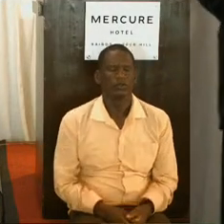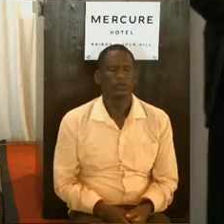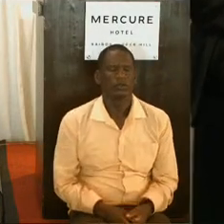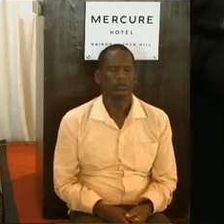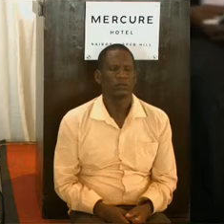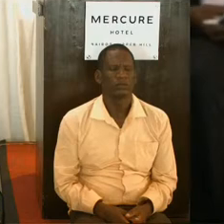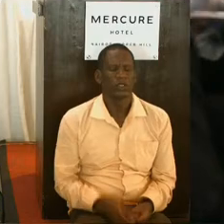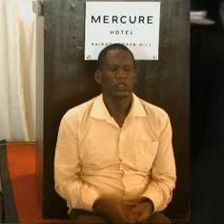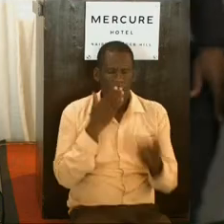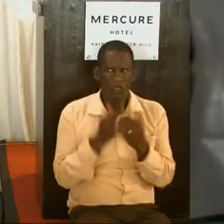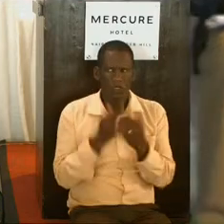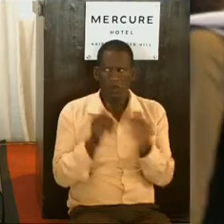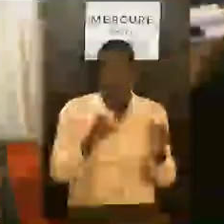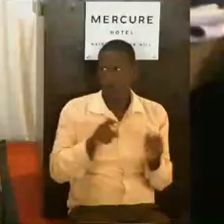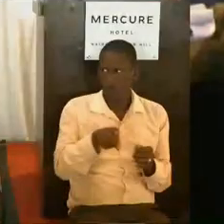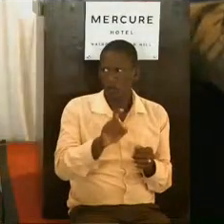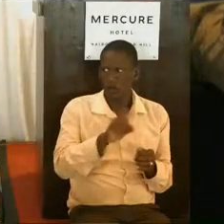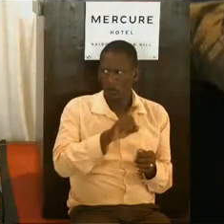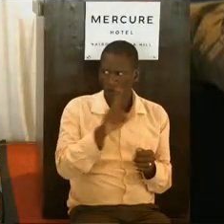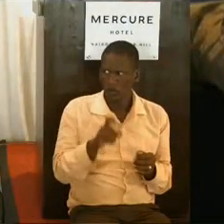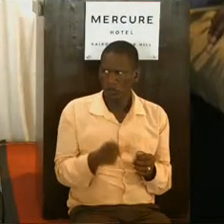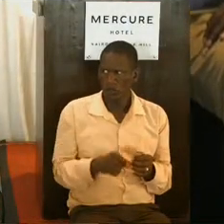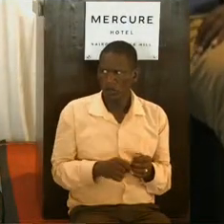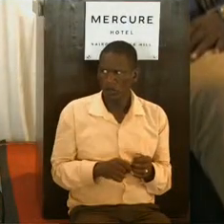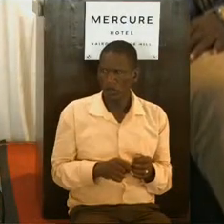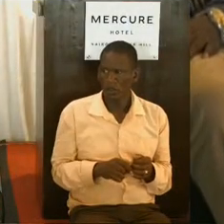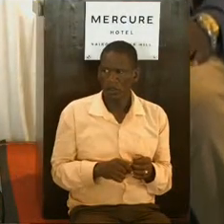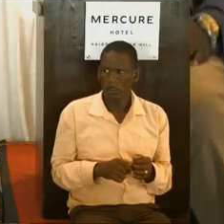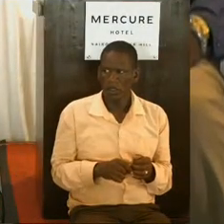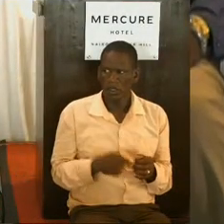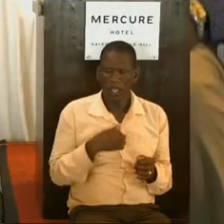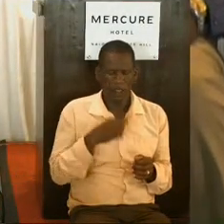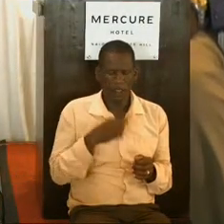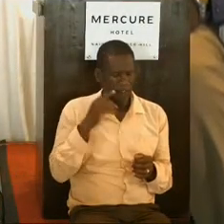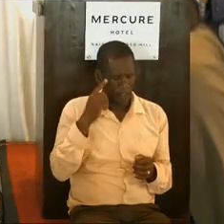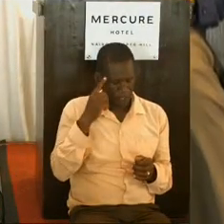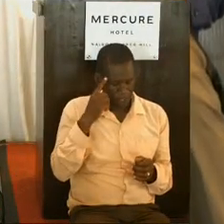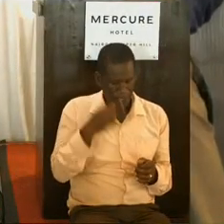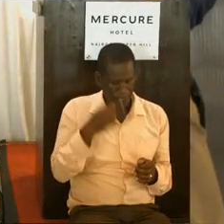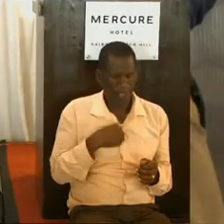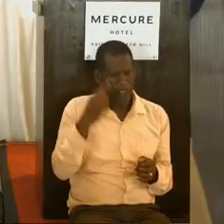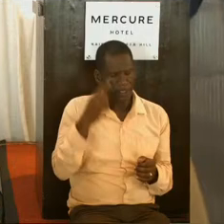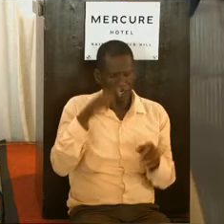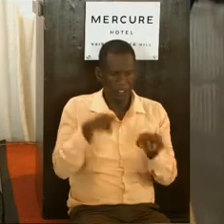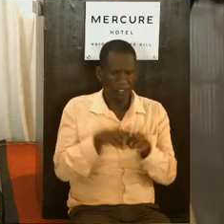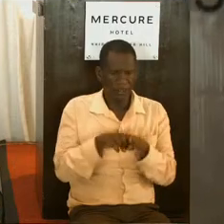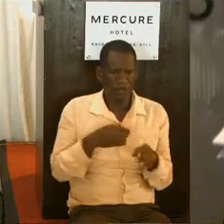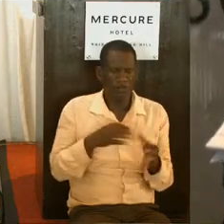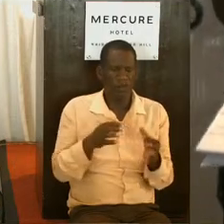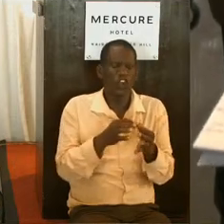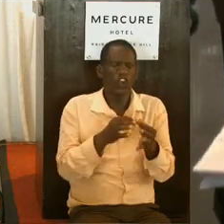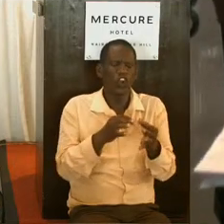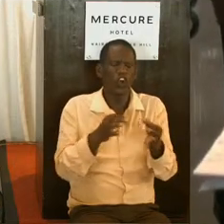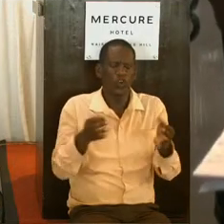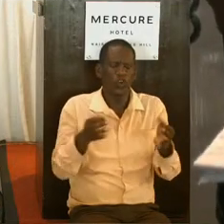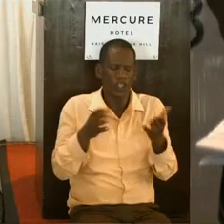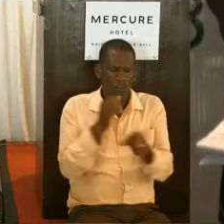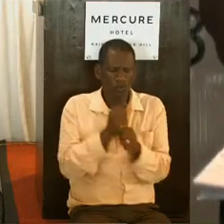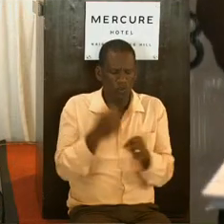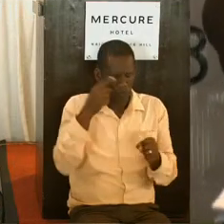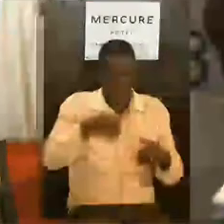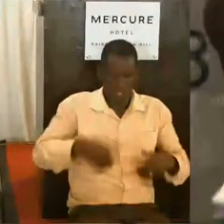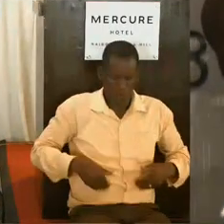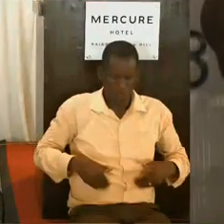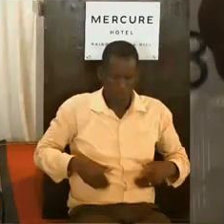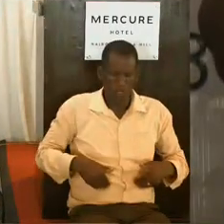thank you so much for your question uh I I I I think uh we still have a long way to go in terms of the youth